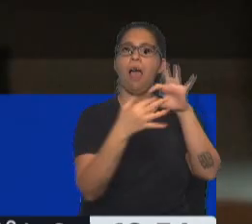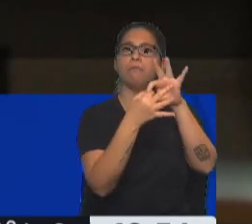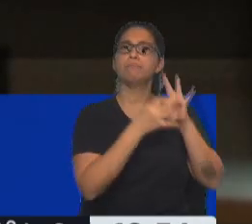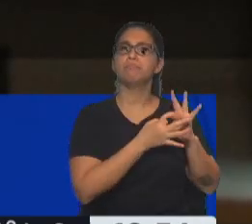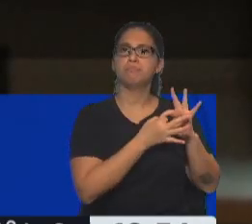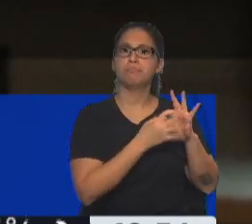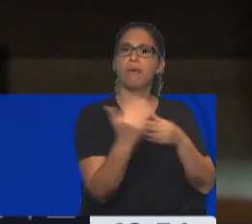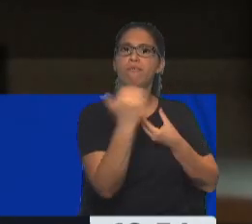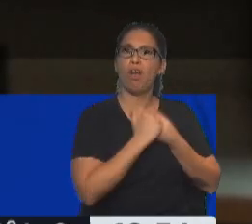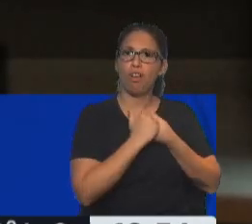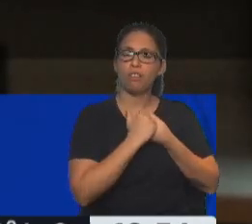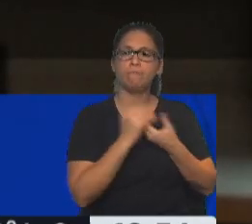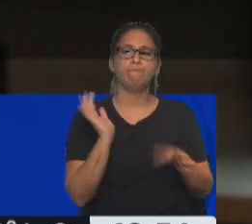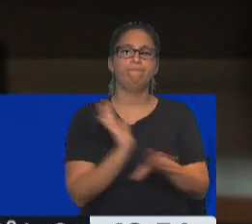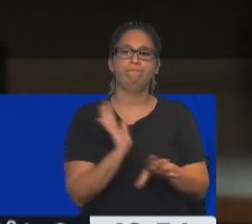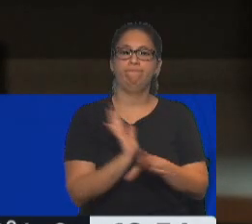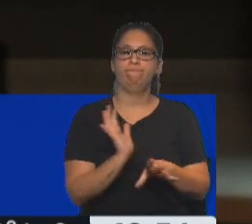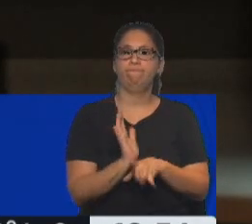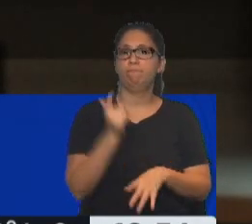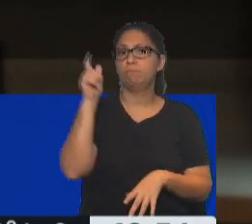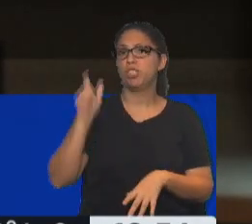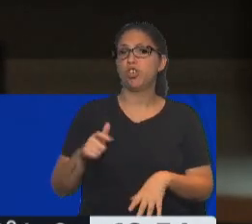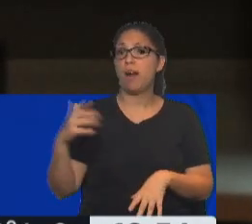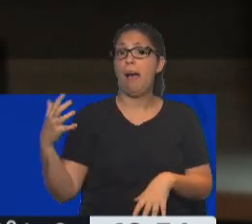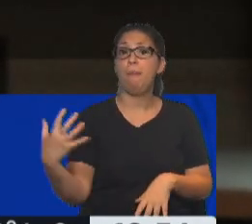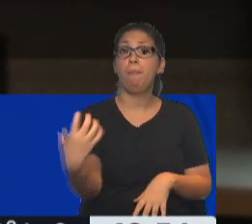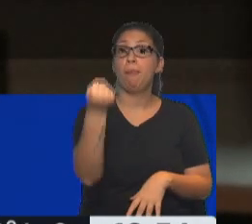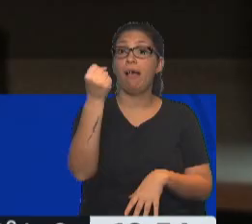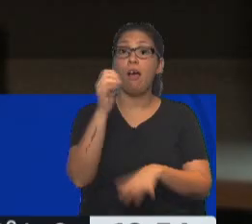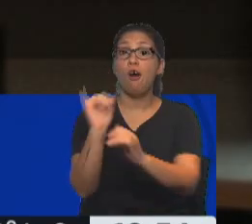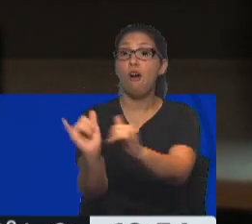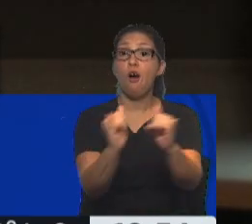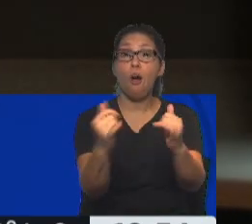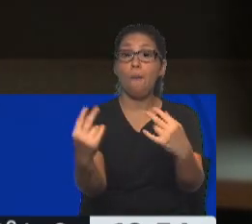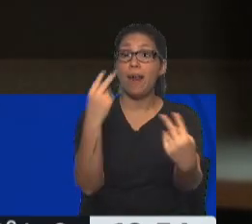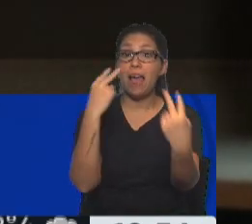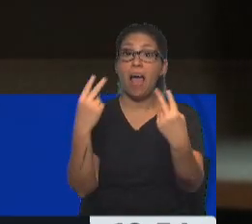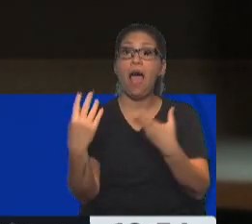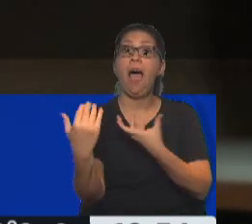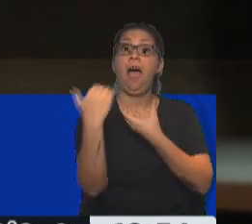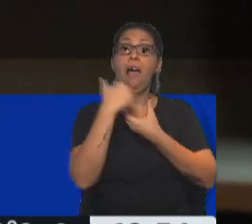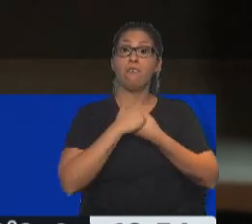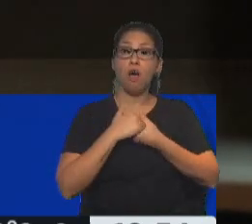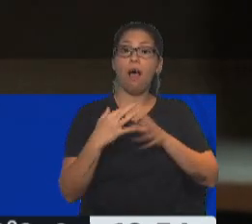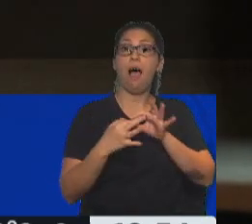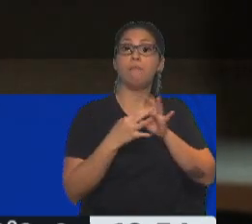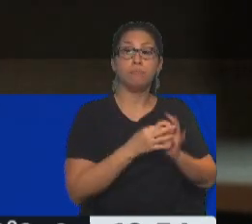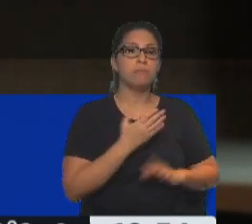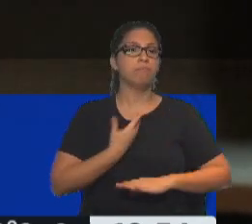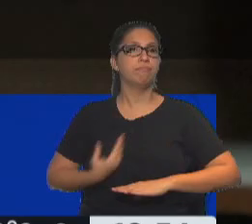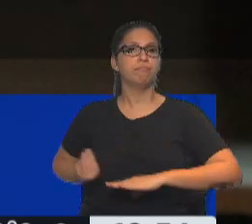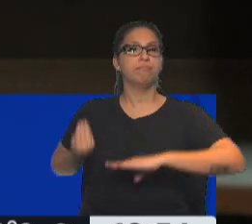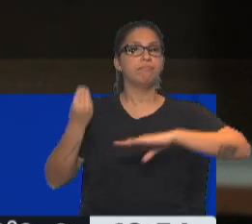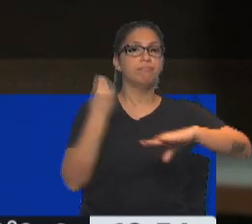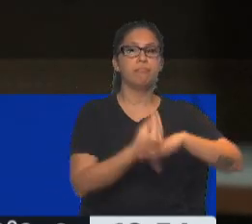somebody who managed to buy the love of the young people in his campaign, and then immediately he got into position,